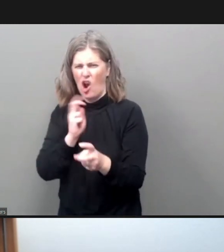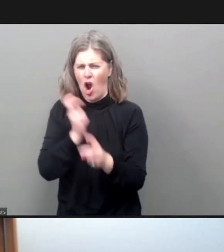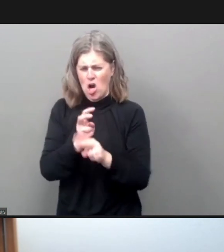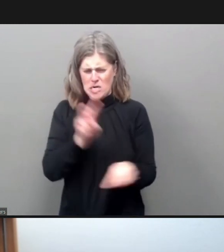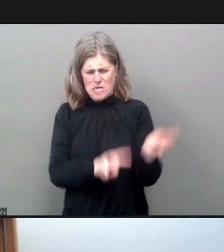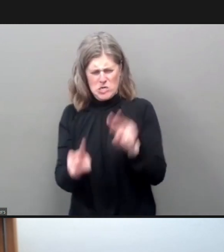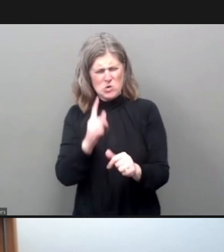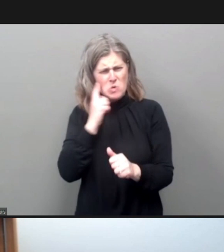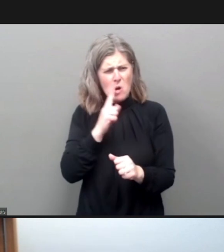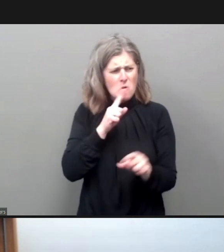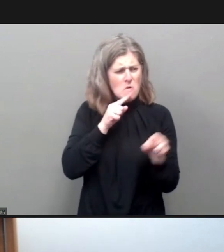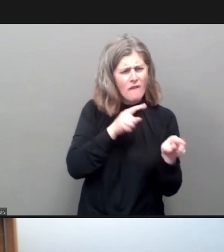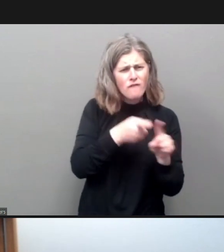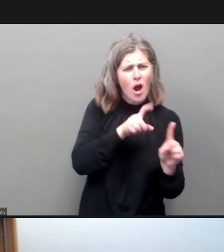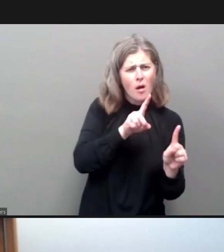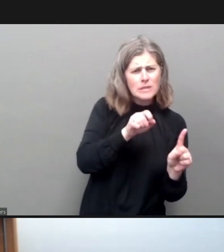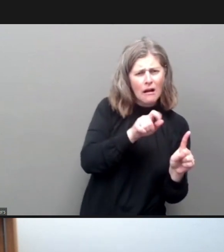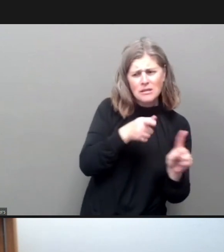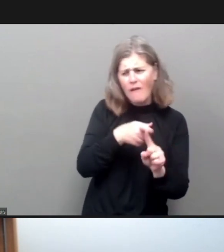know